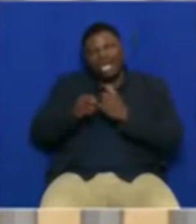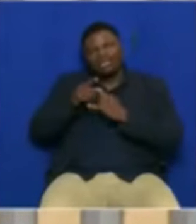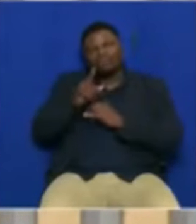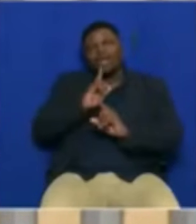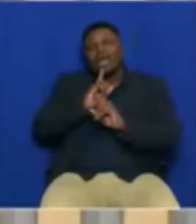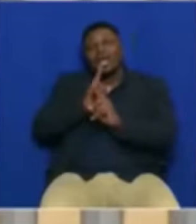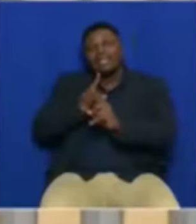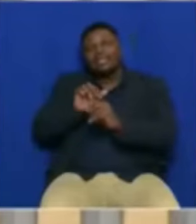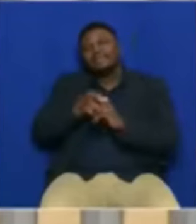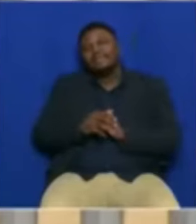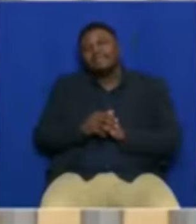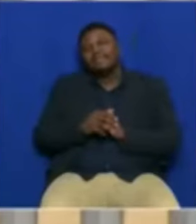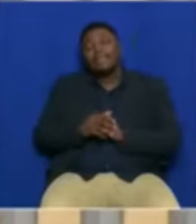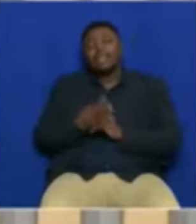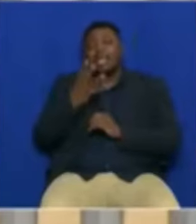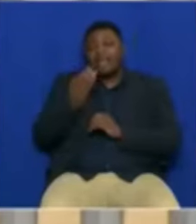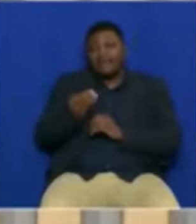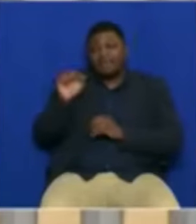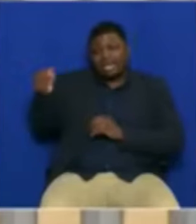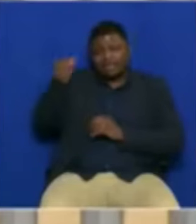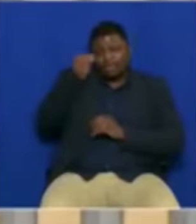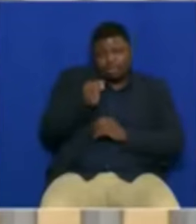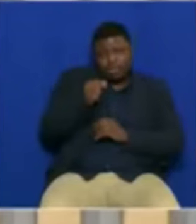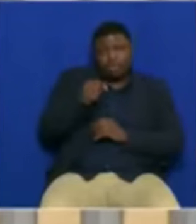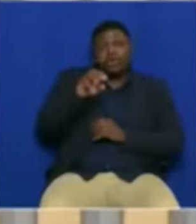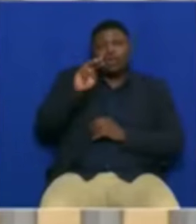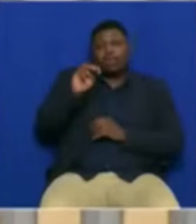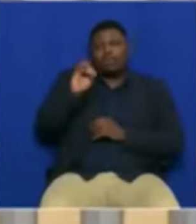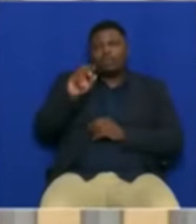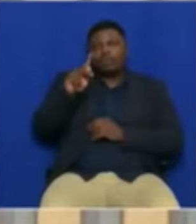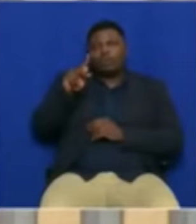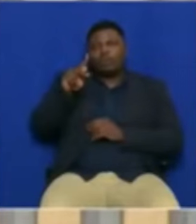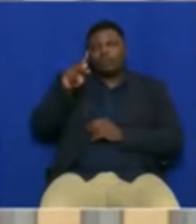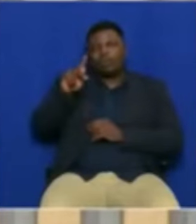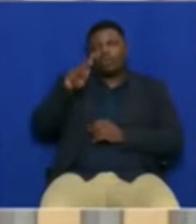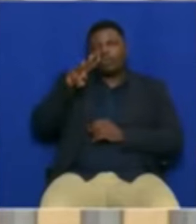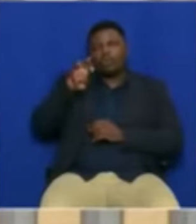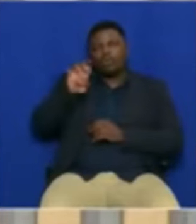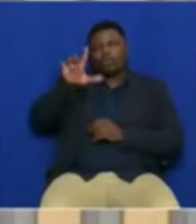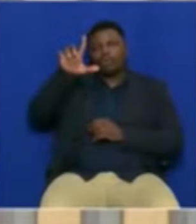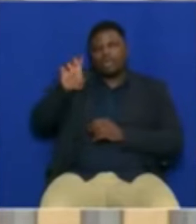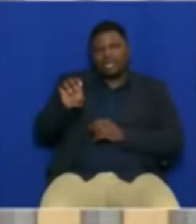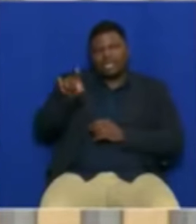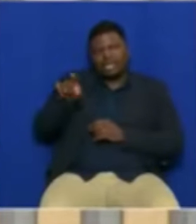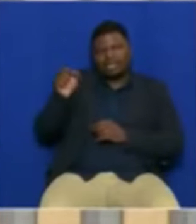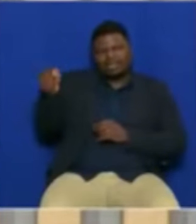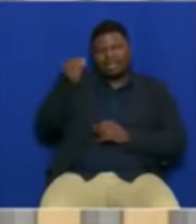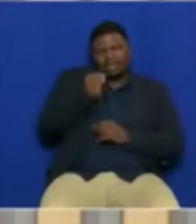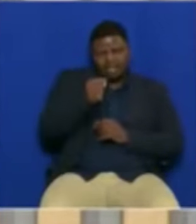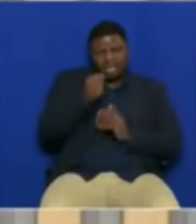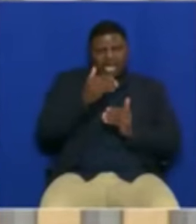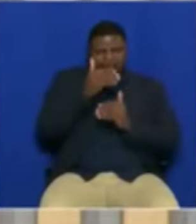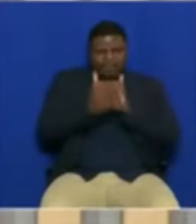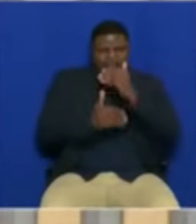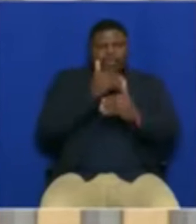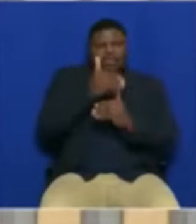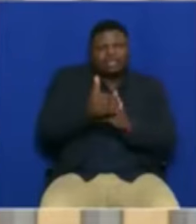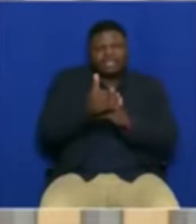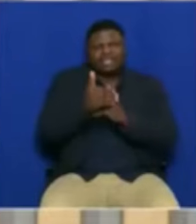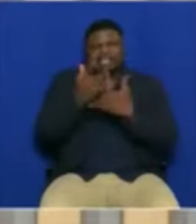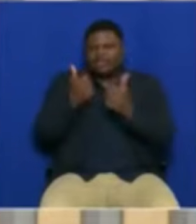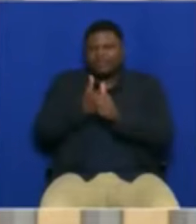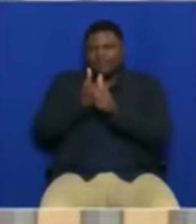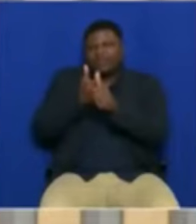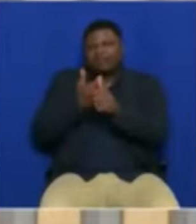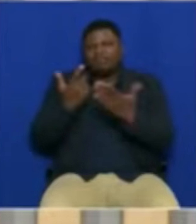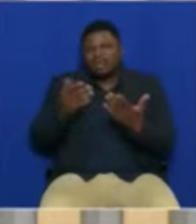You have the allegations of the vetting process too as well. Within that she was a civilian and there was a certain